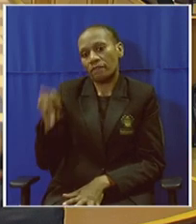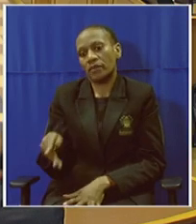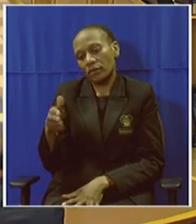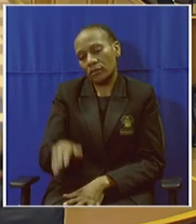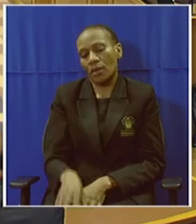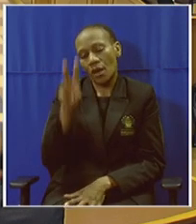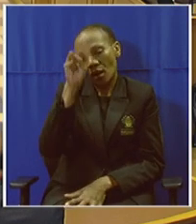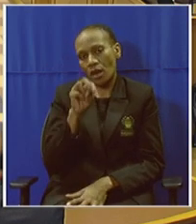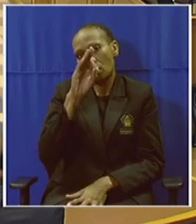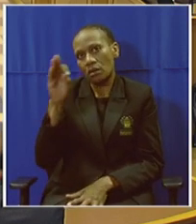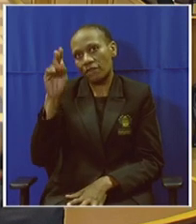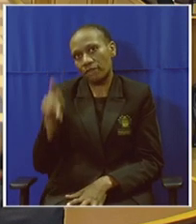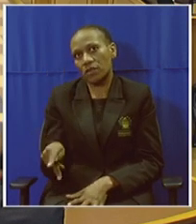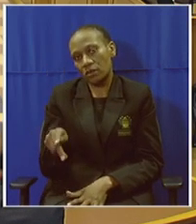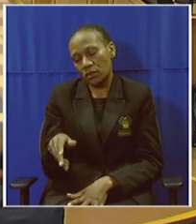NFP.